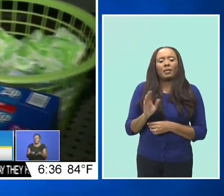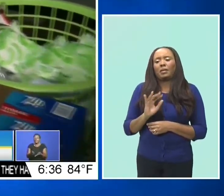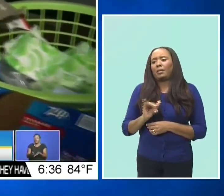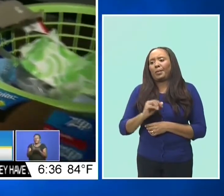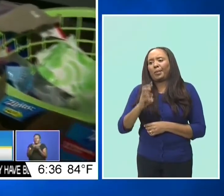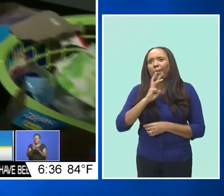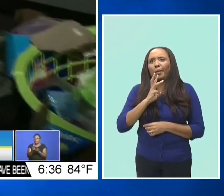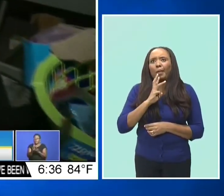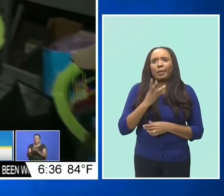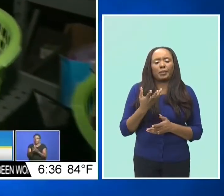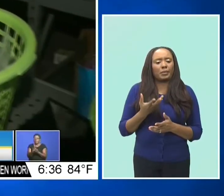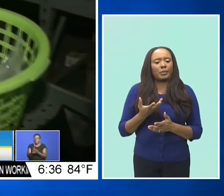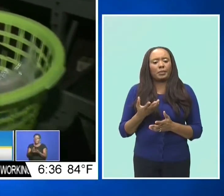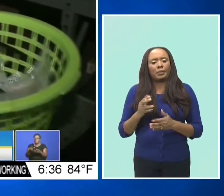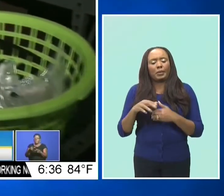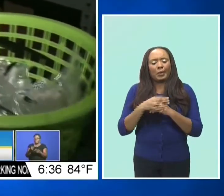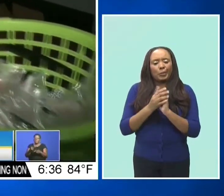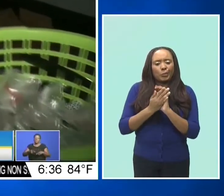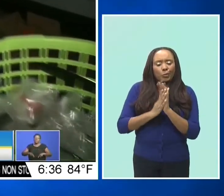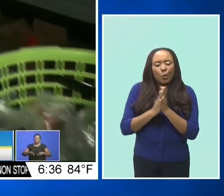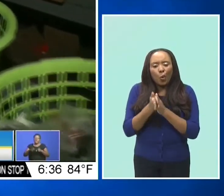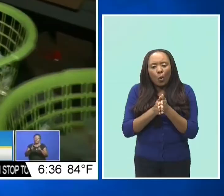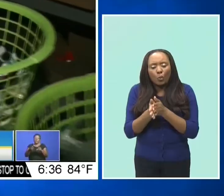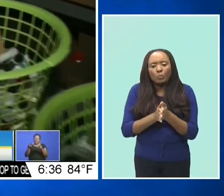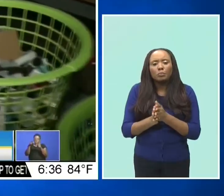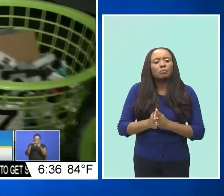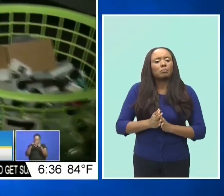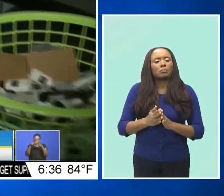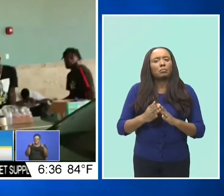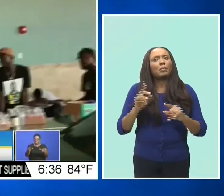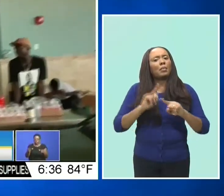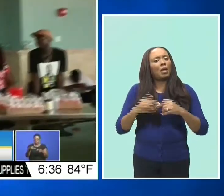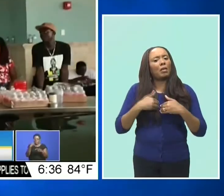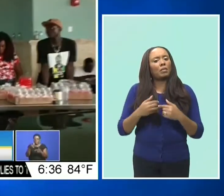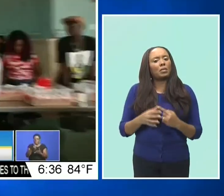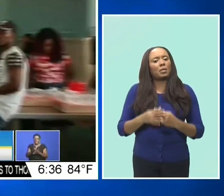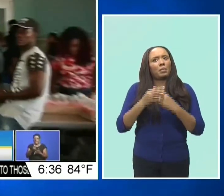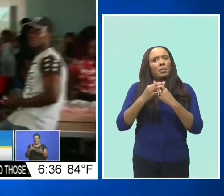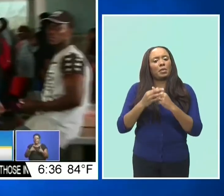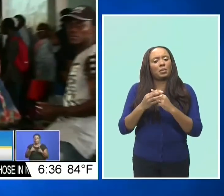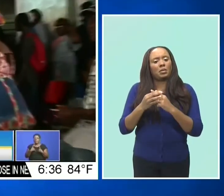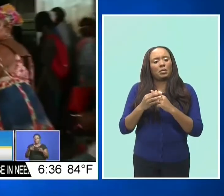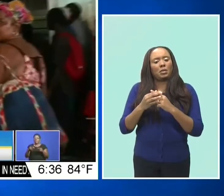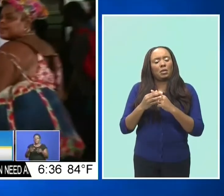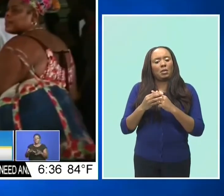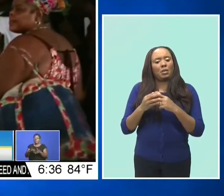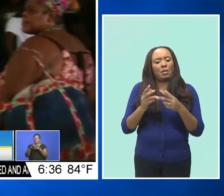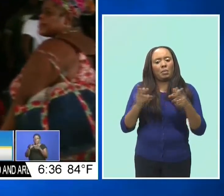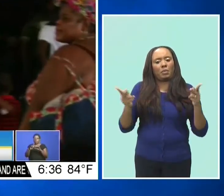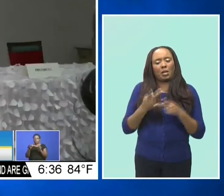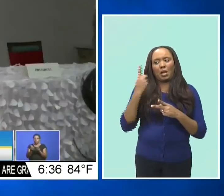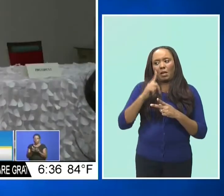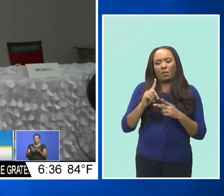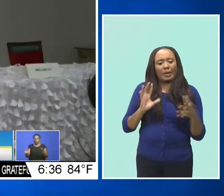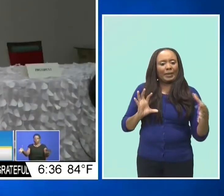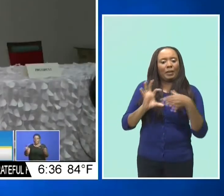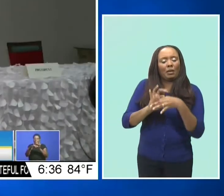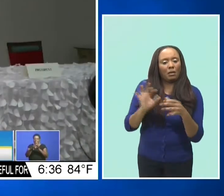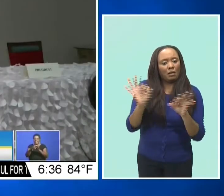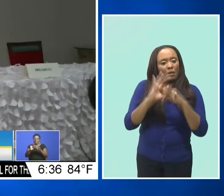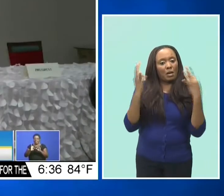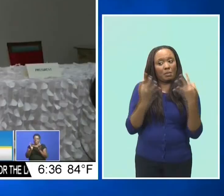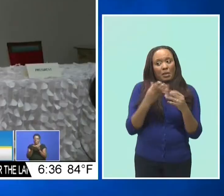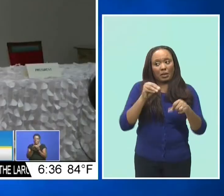victims, Director General Caroline Turnquest says they have a special unit reconnecting families and providing counseling. We